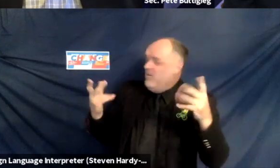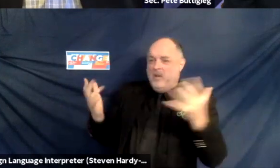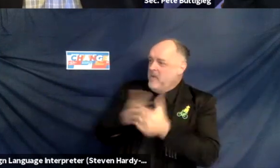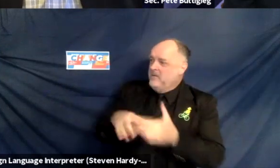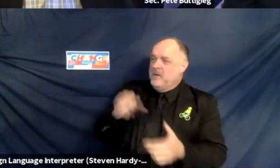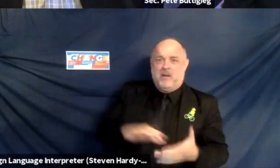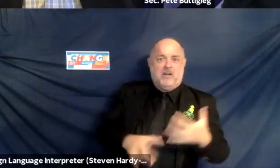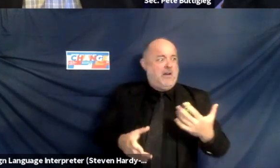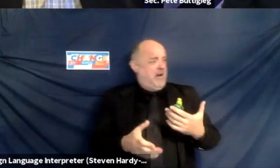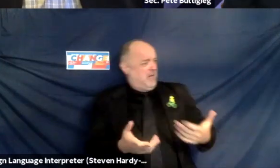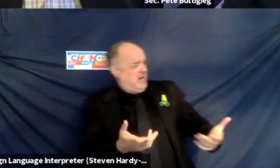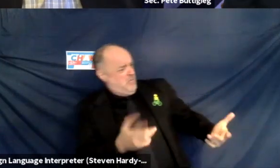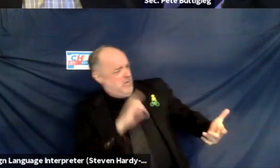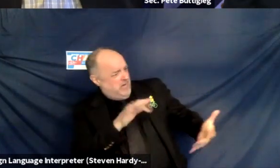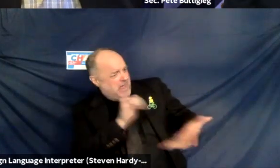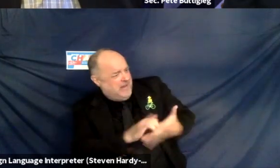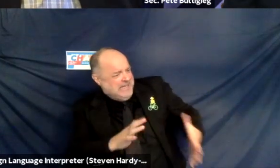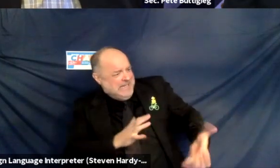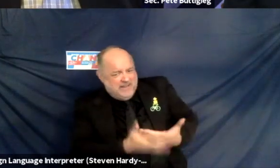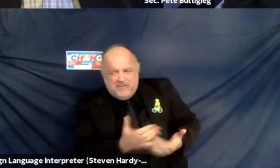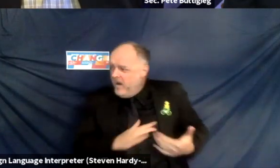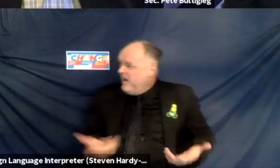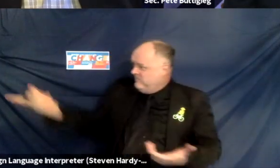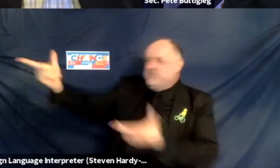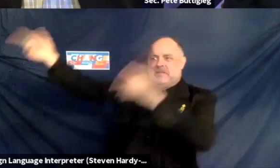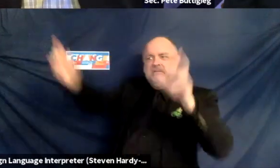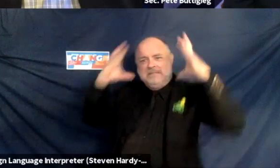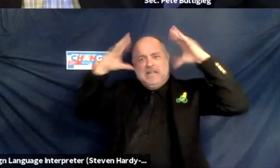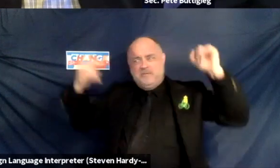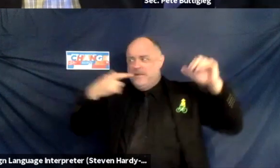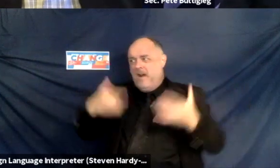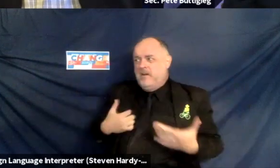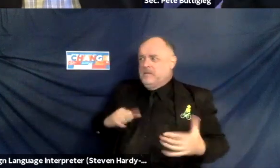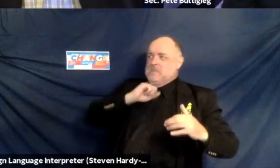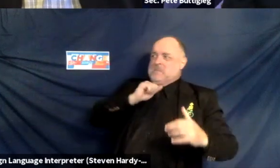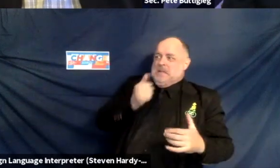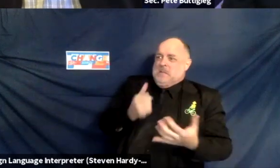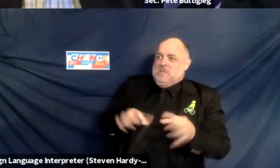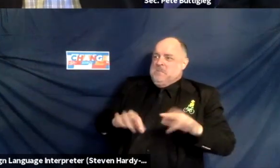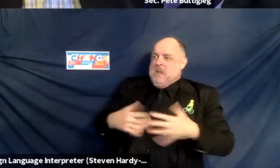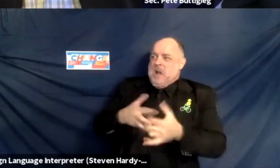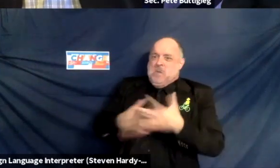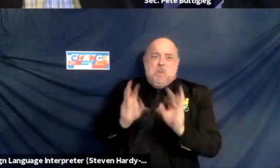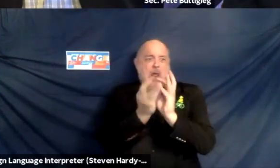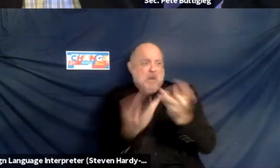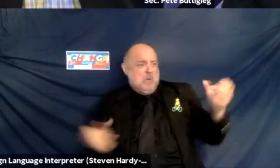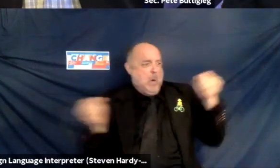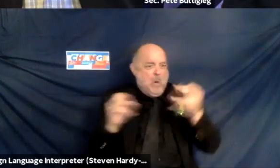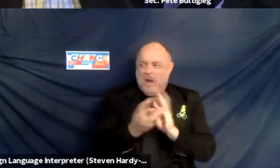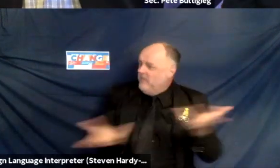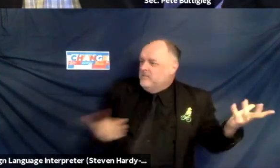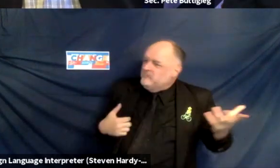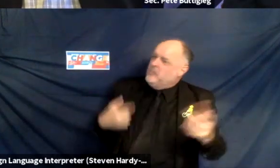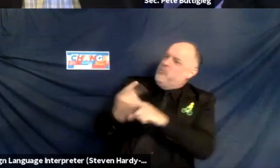saying: there's no such thing as bad weather, just bad clothing. And they would say that as they got on their bikes and pedaled off to the